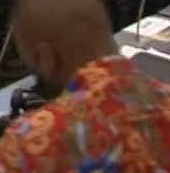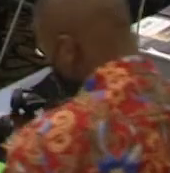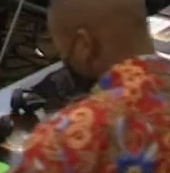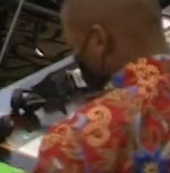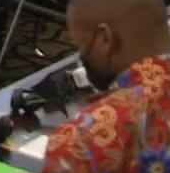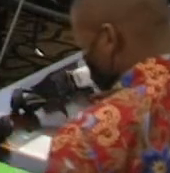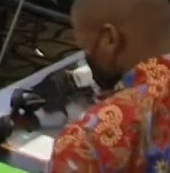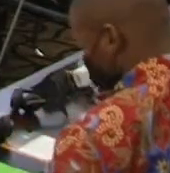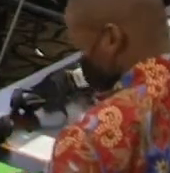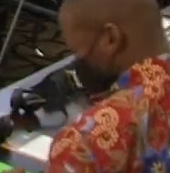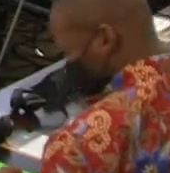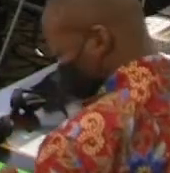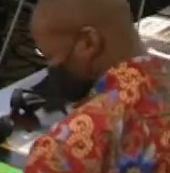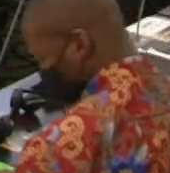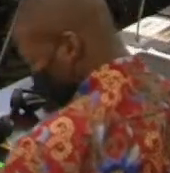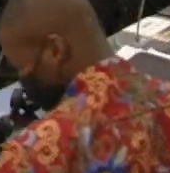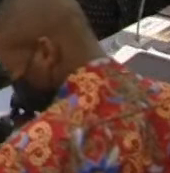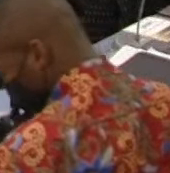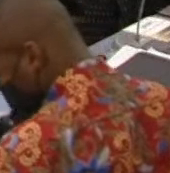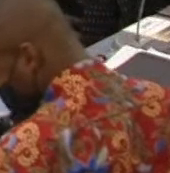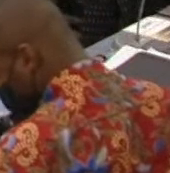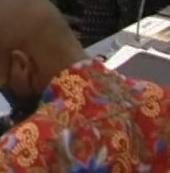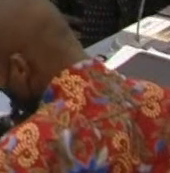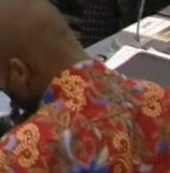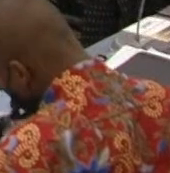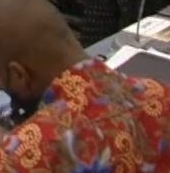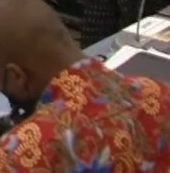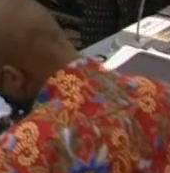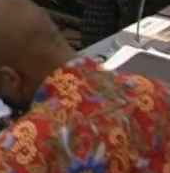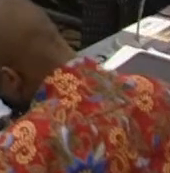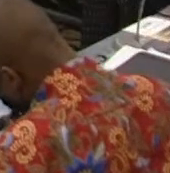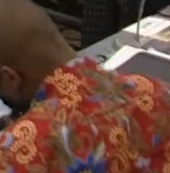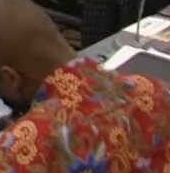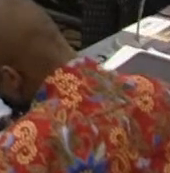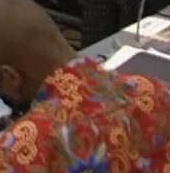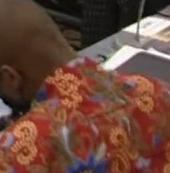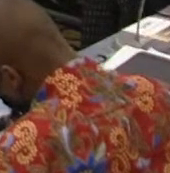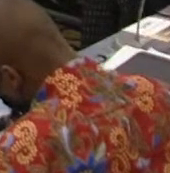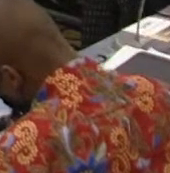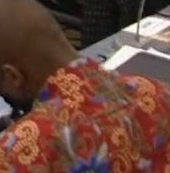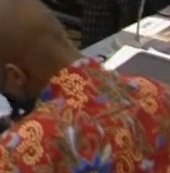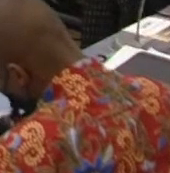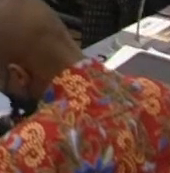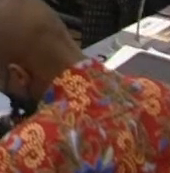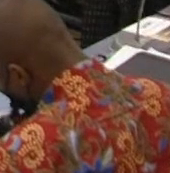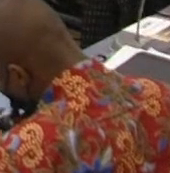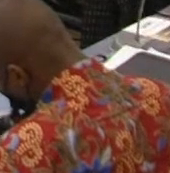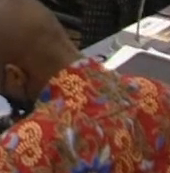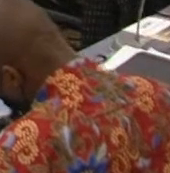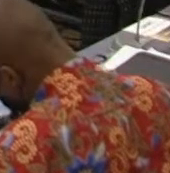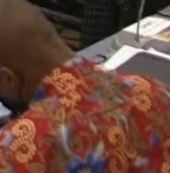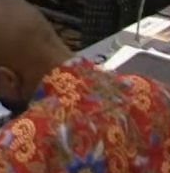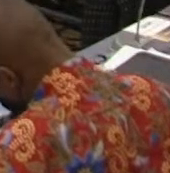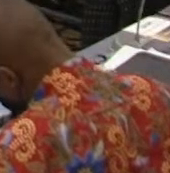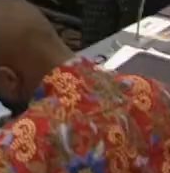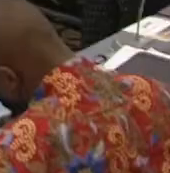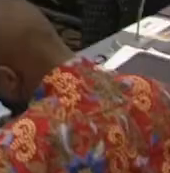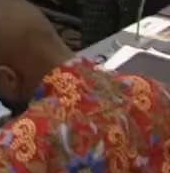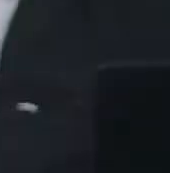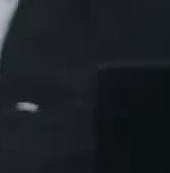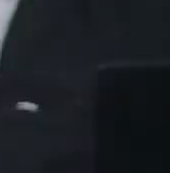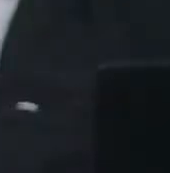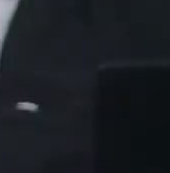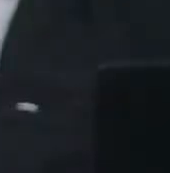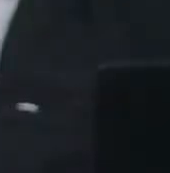to hear and to see leaders in the opposition benches talking about